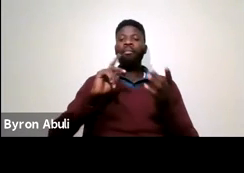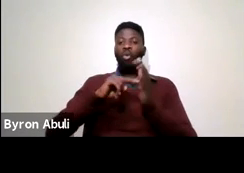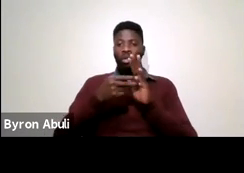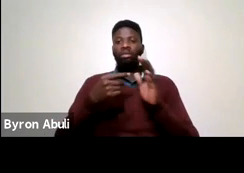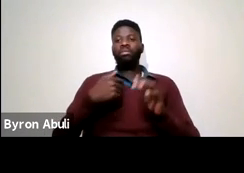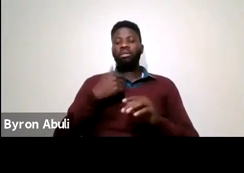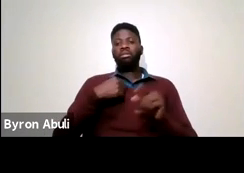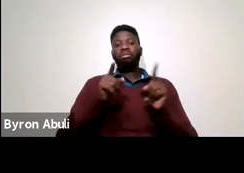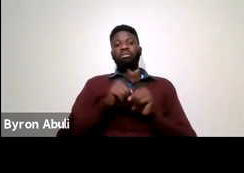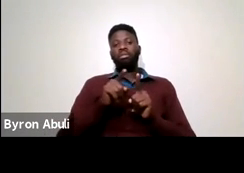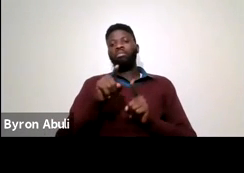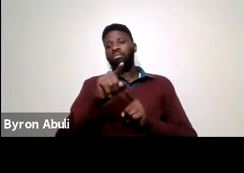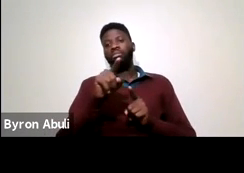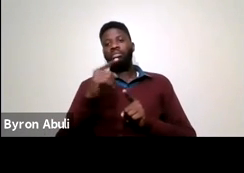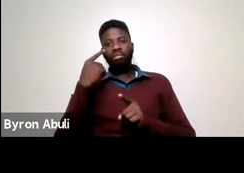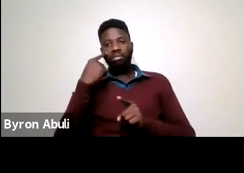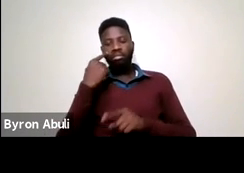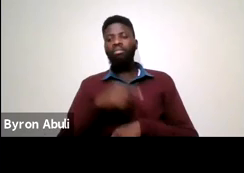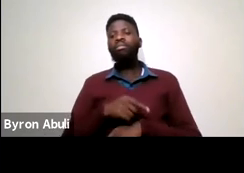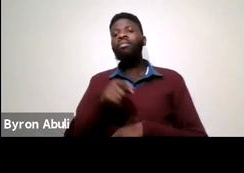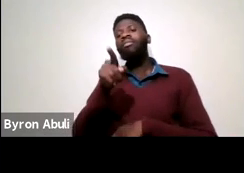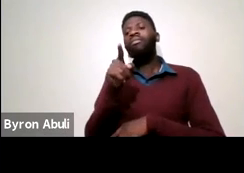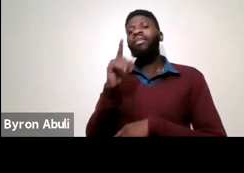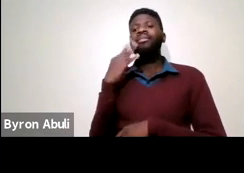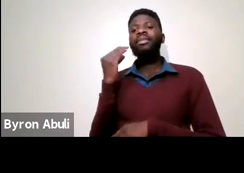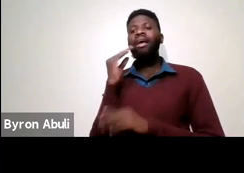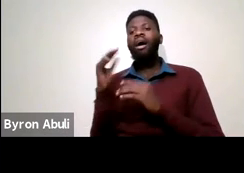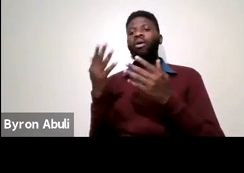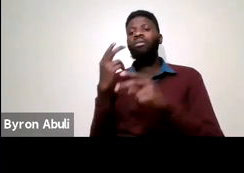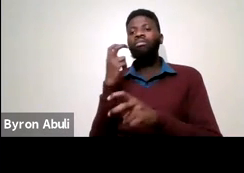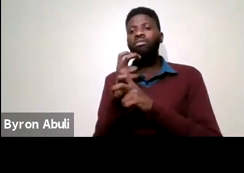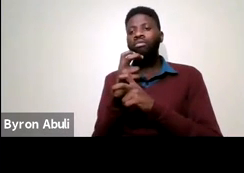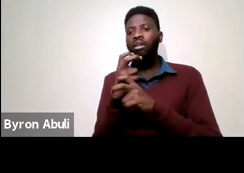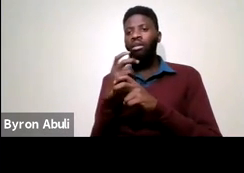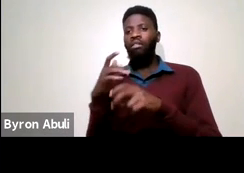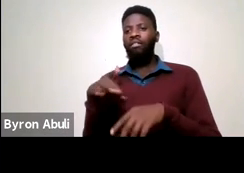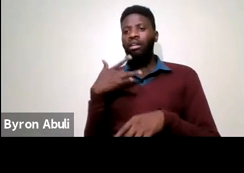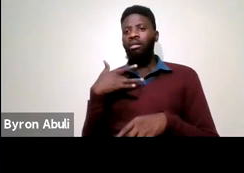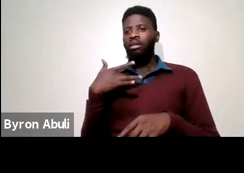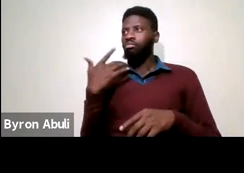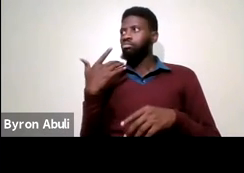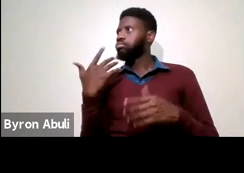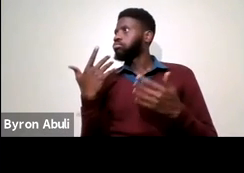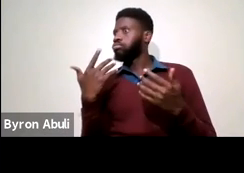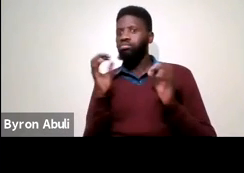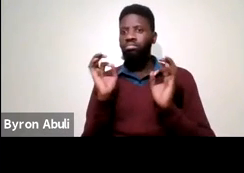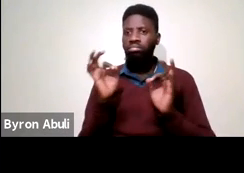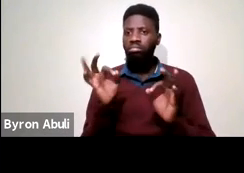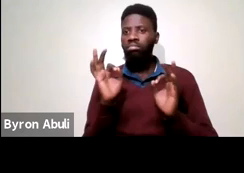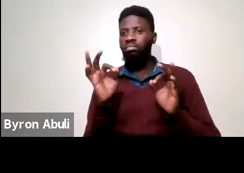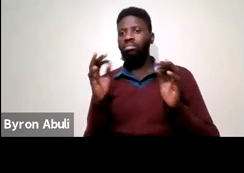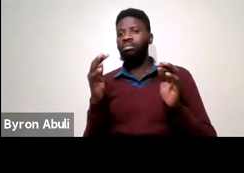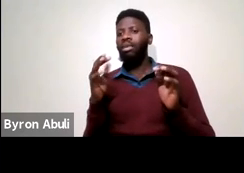this. How did you find it? Was it difficult? Was it exciting? Was it tantalizing? How did you find it?